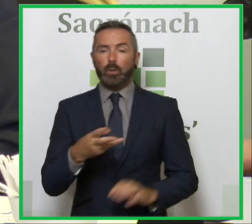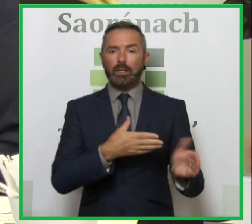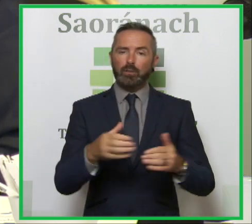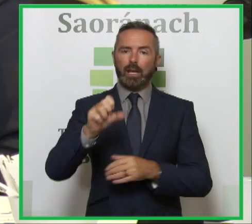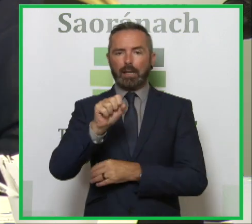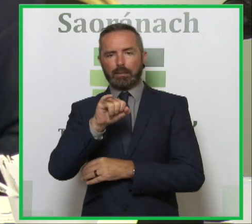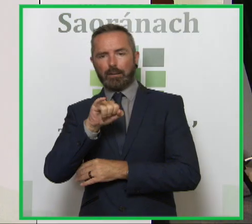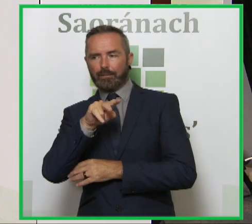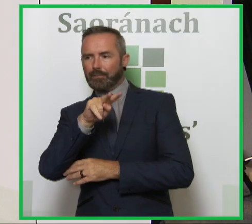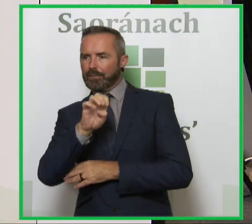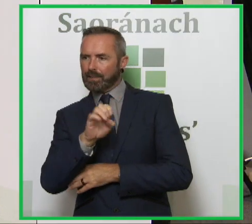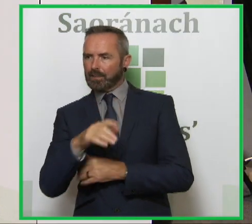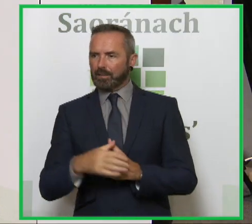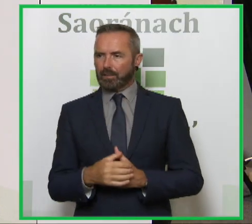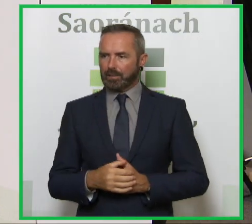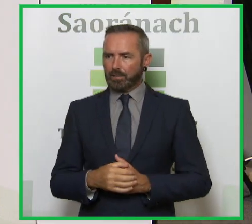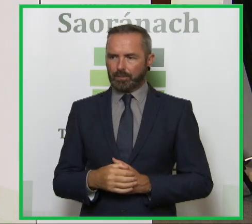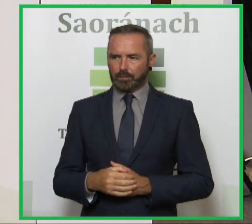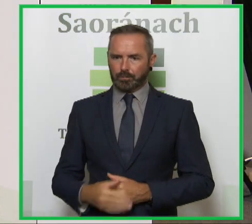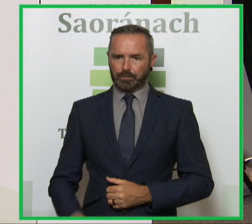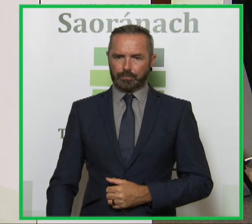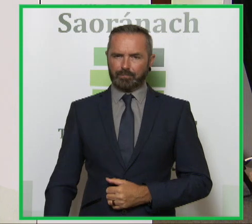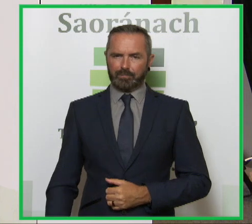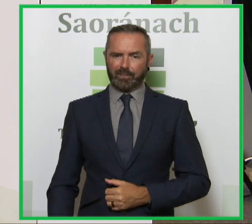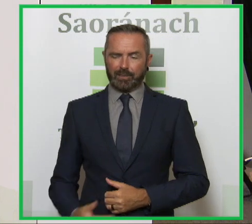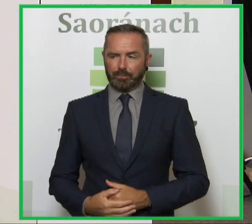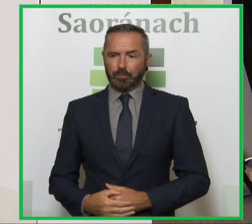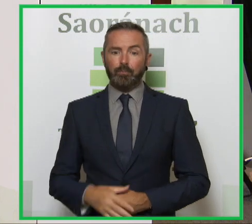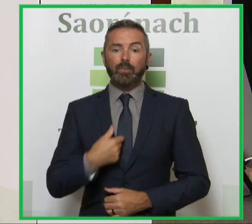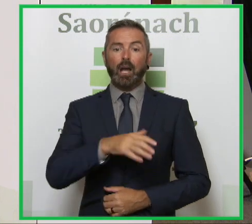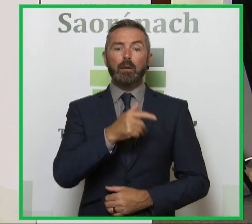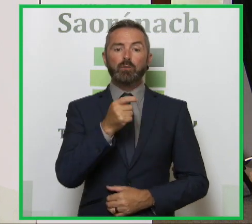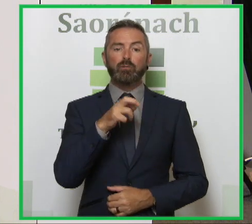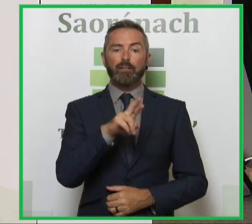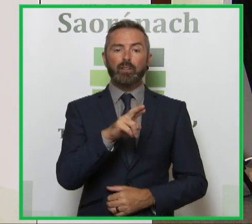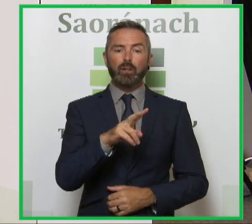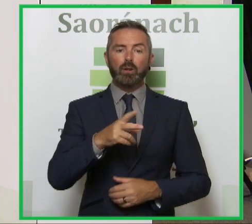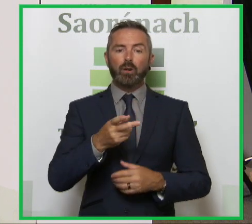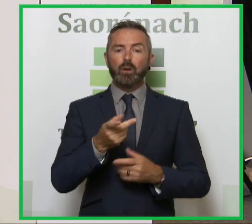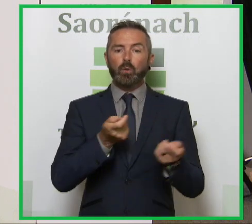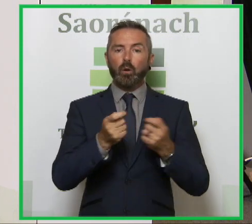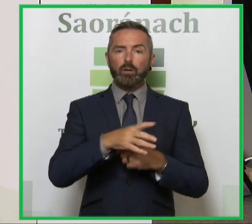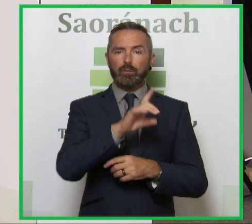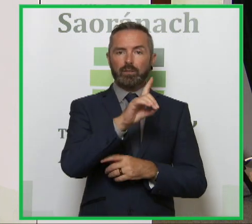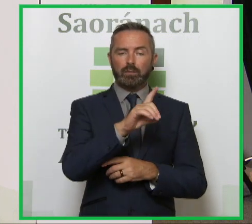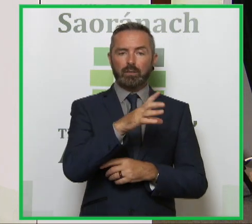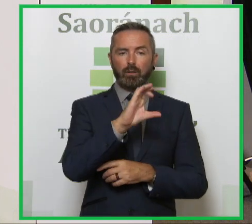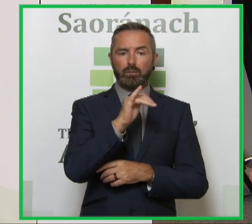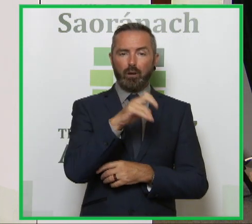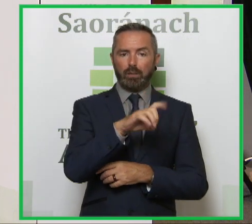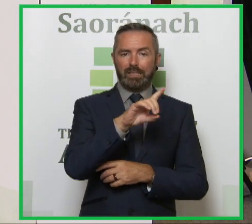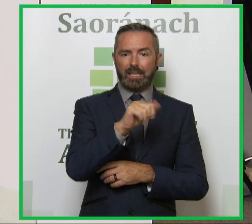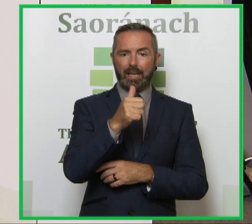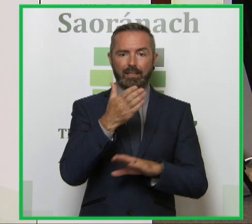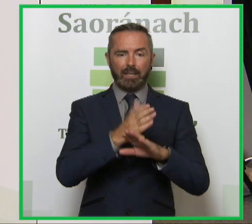attention, please. Okay. Hi everyone, I'm Trevor. I'm the coordinator of Clondalkin Drugs and Alcohol Task Force. Thanks for having me